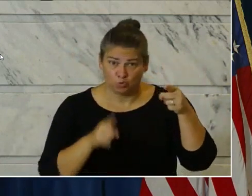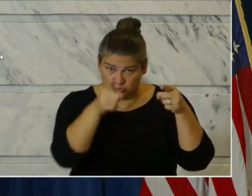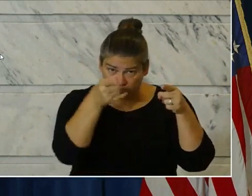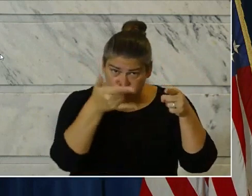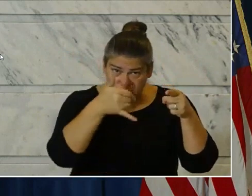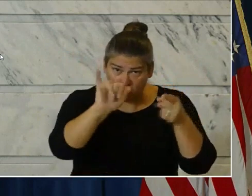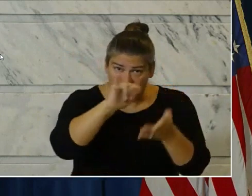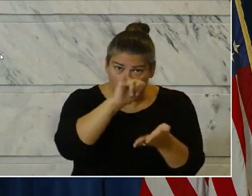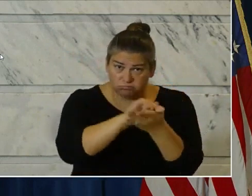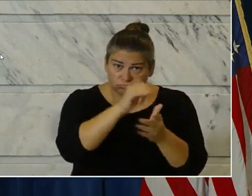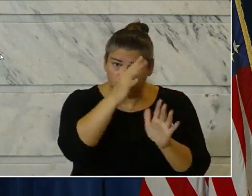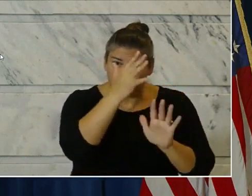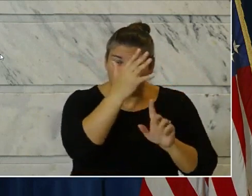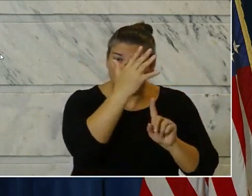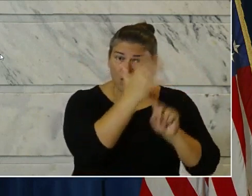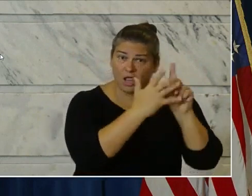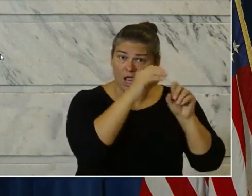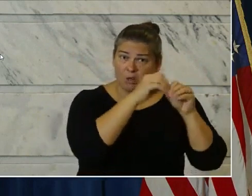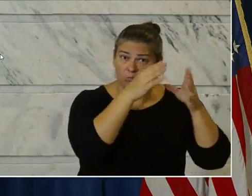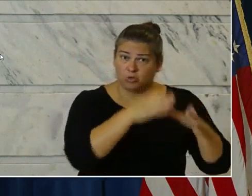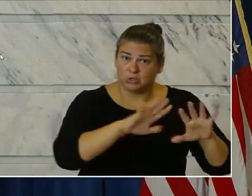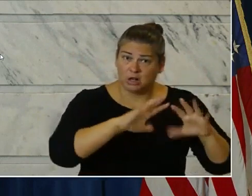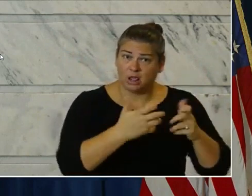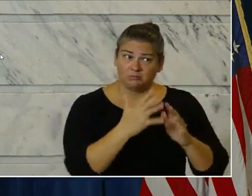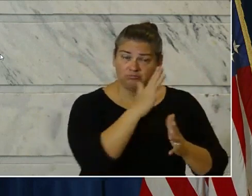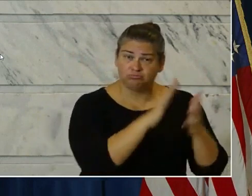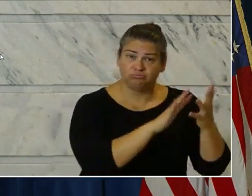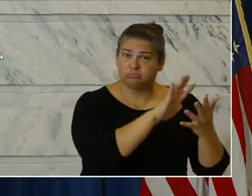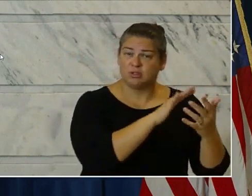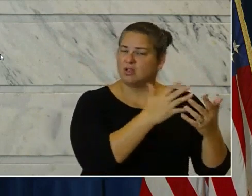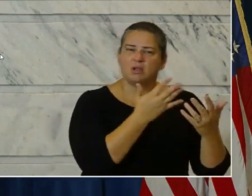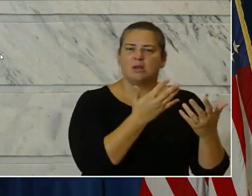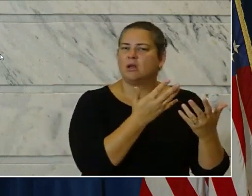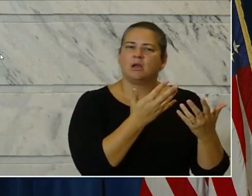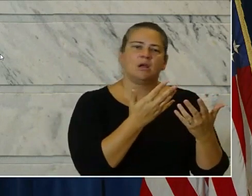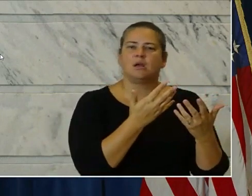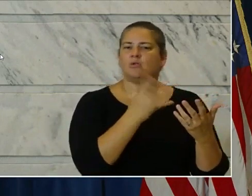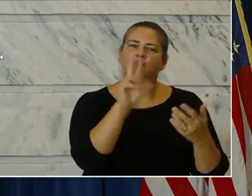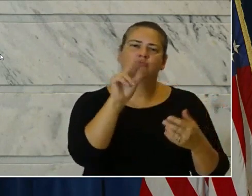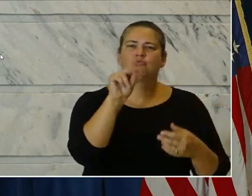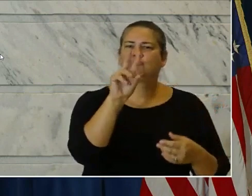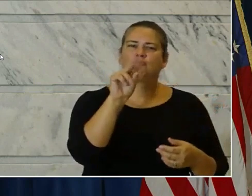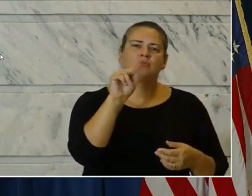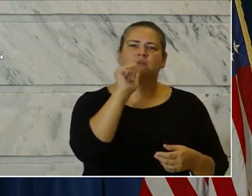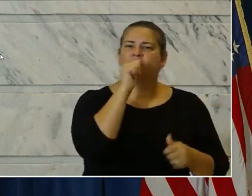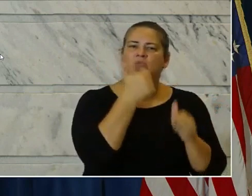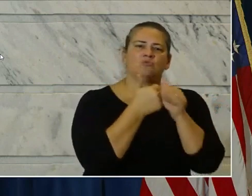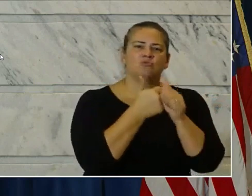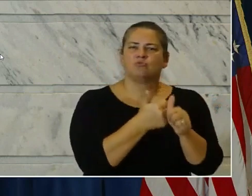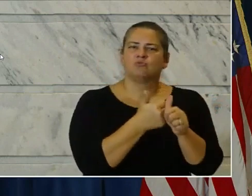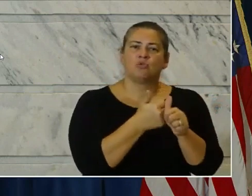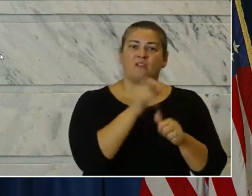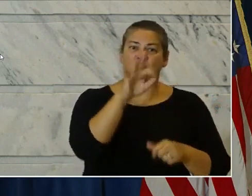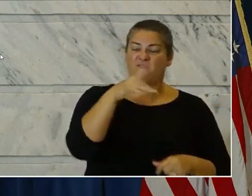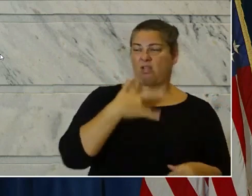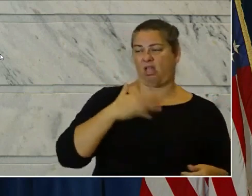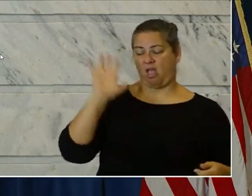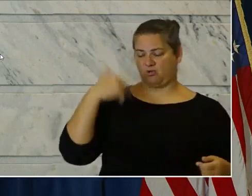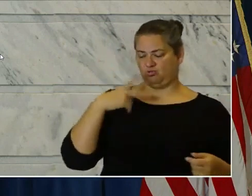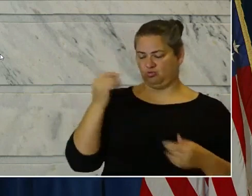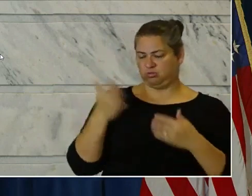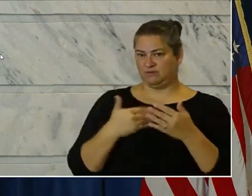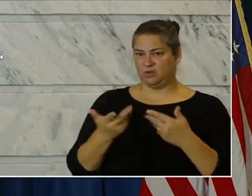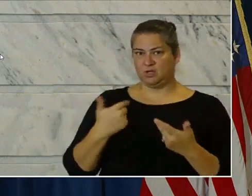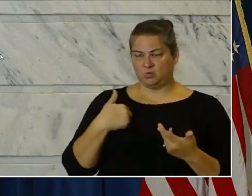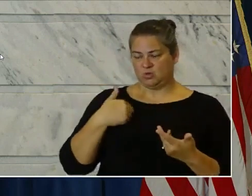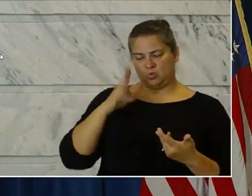And if the approach is we're going to do what we want to do no matter what, then we can't manage the virus